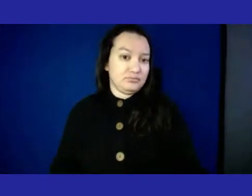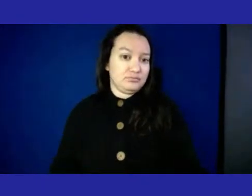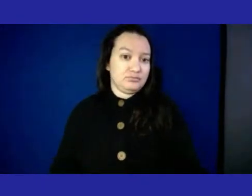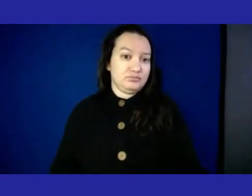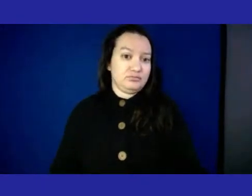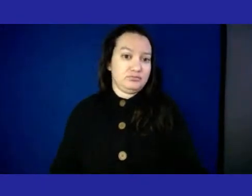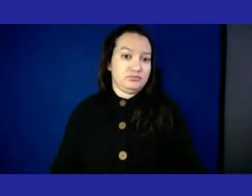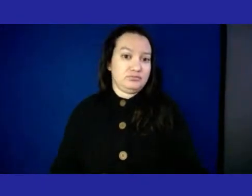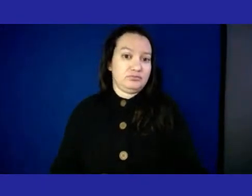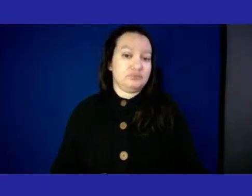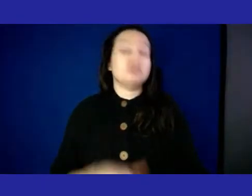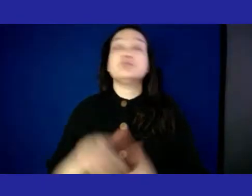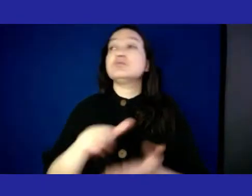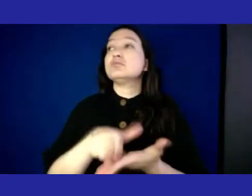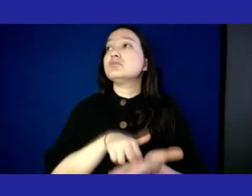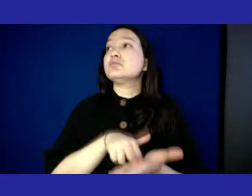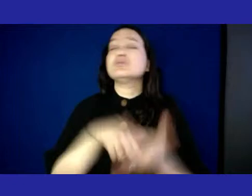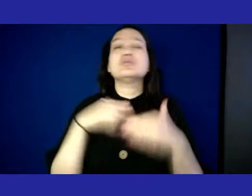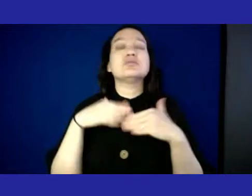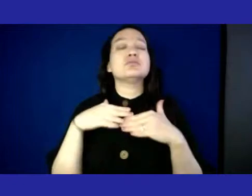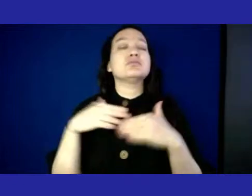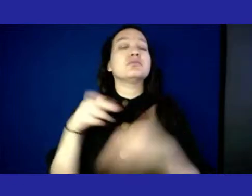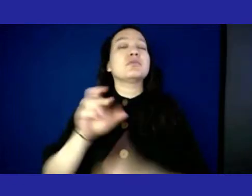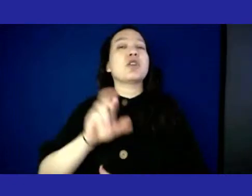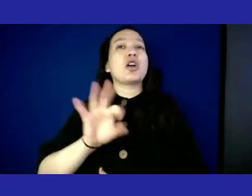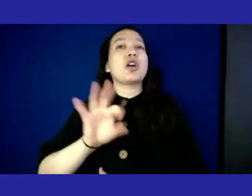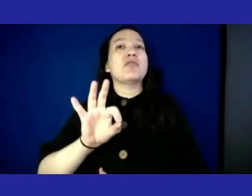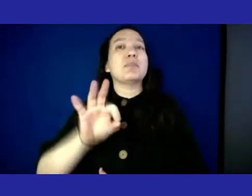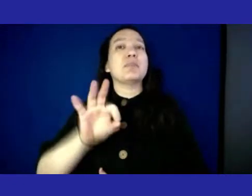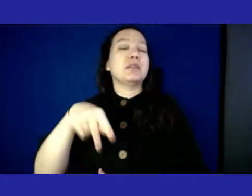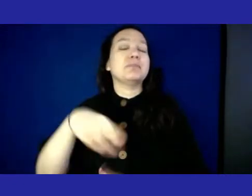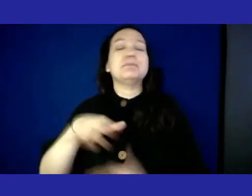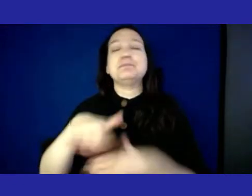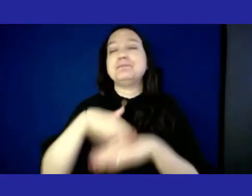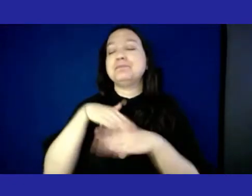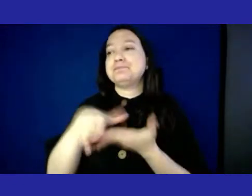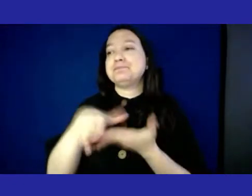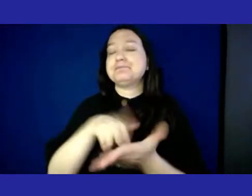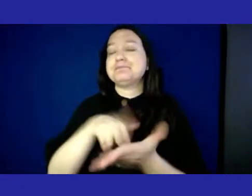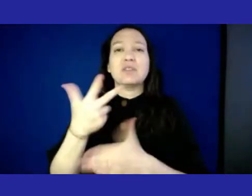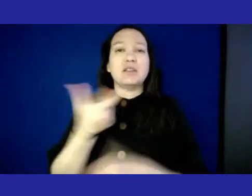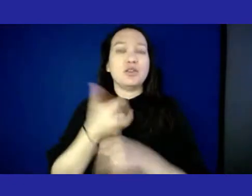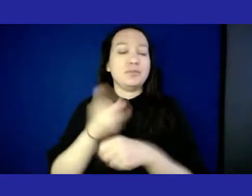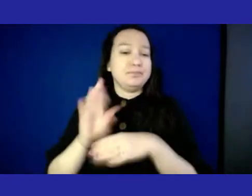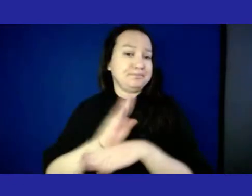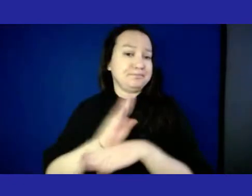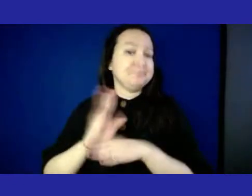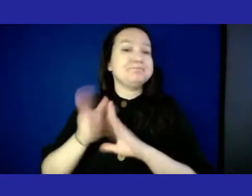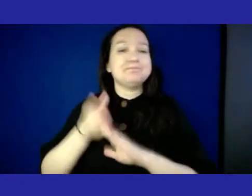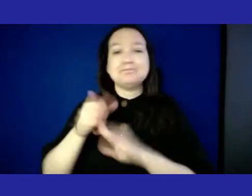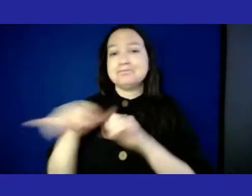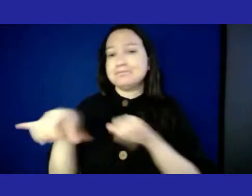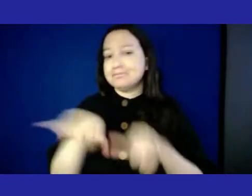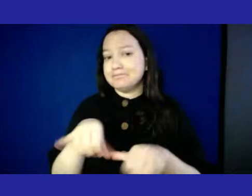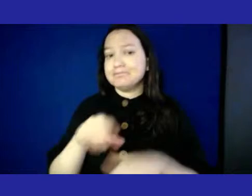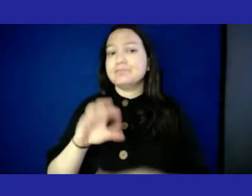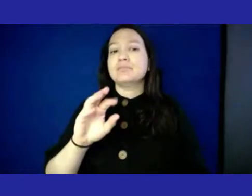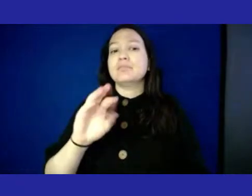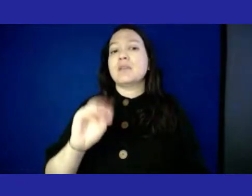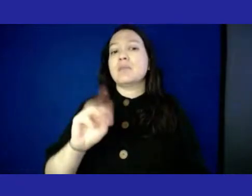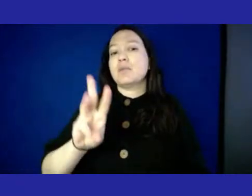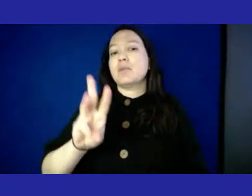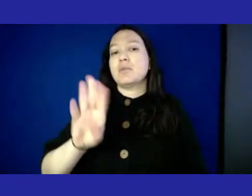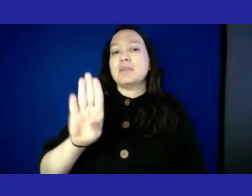For this contract, or RFP, the minimum criteria was 3 years in business performing similar services, MWBE